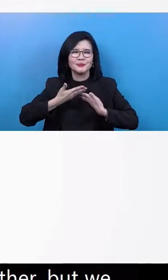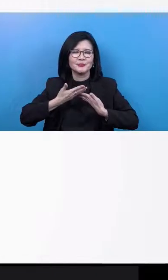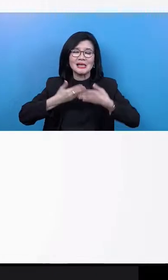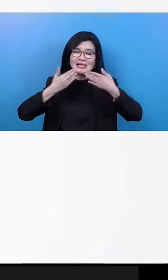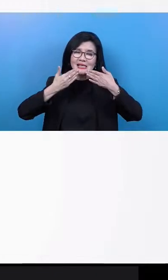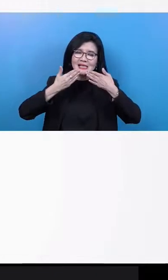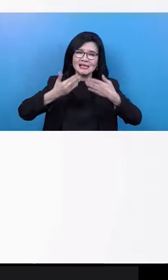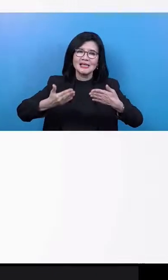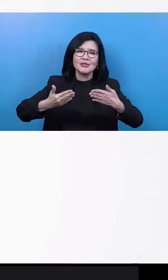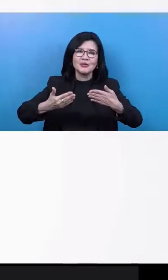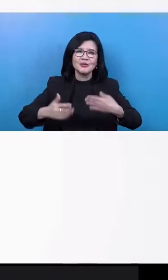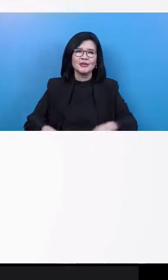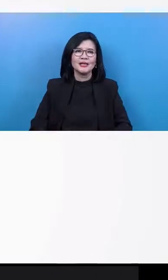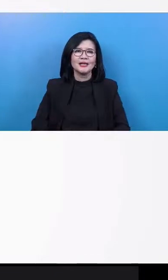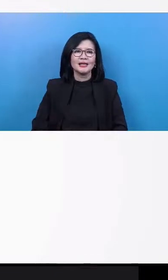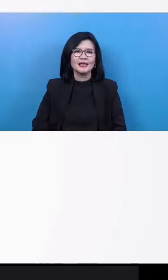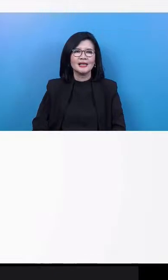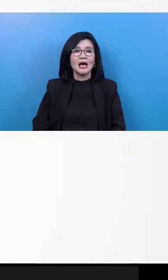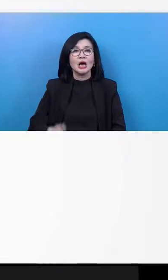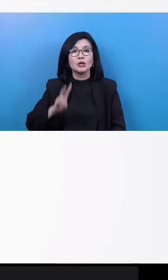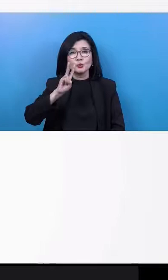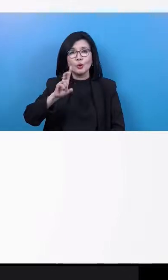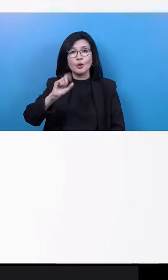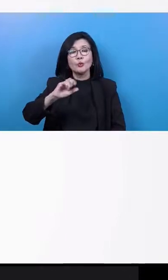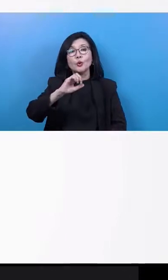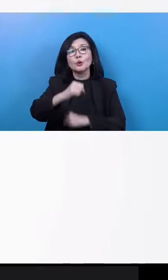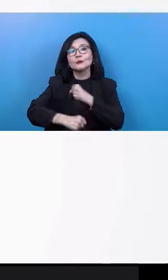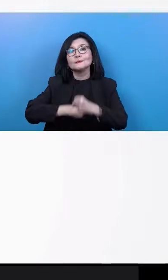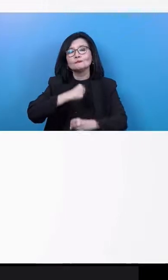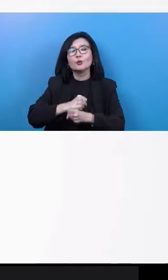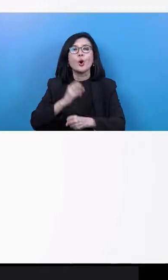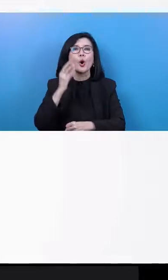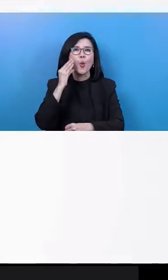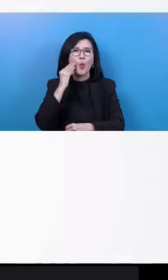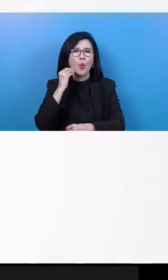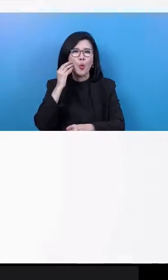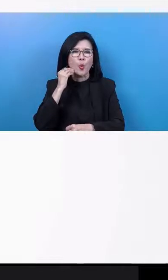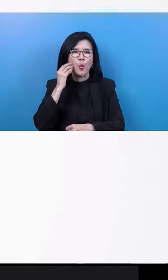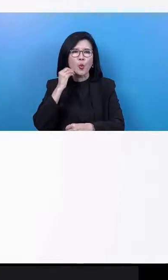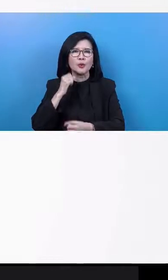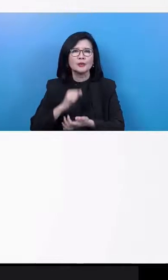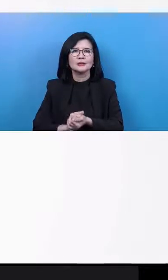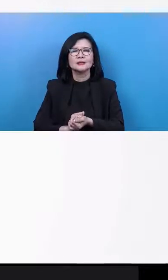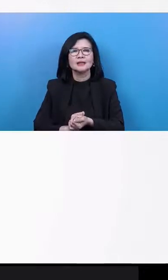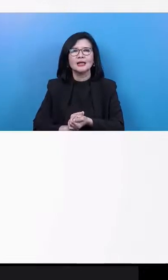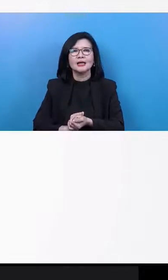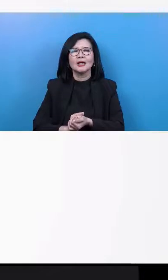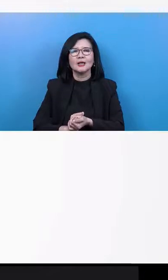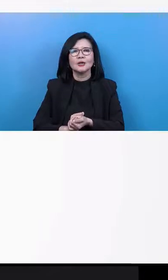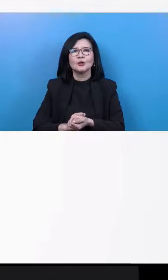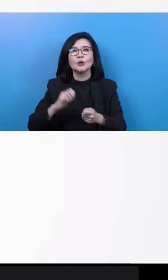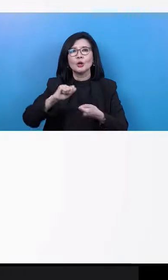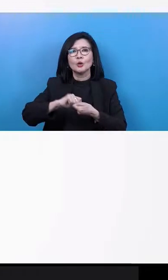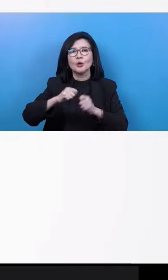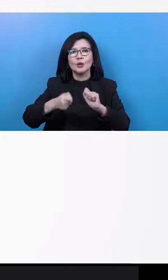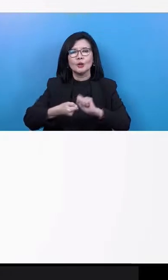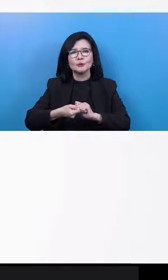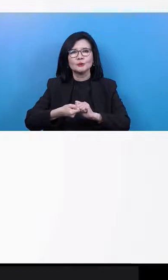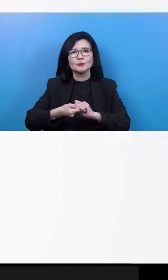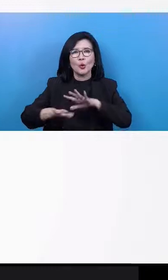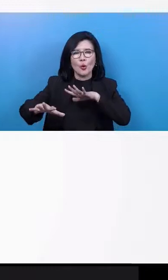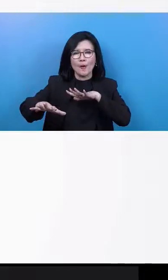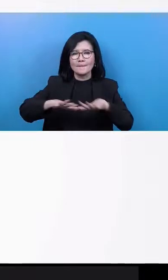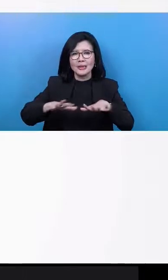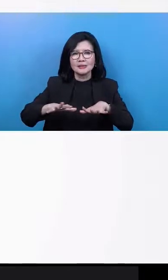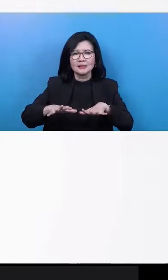years of experience in the approach of integral disaster risk management. She has been part of the team responsible for harmonization of the